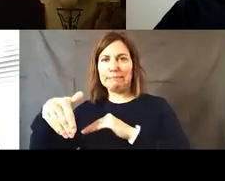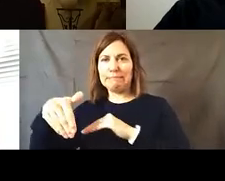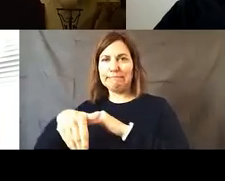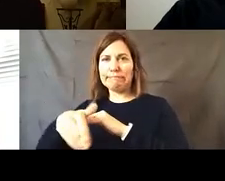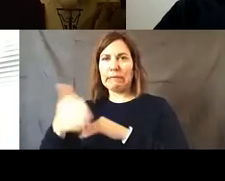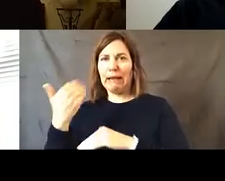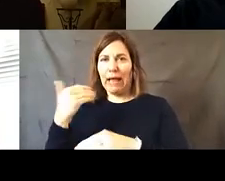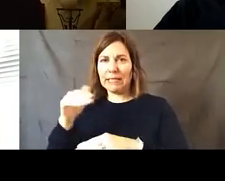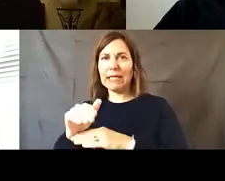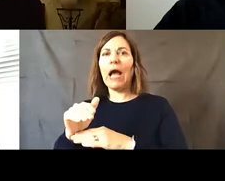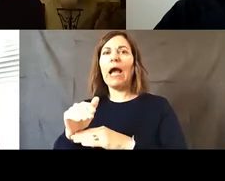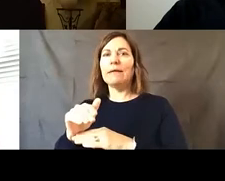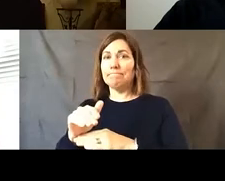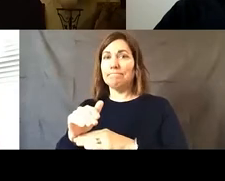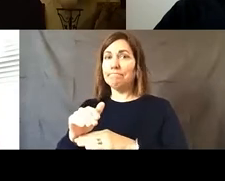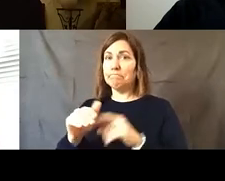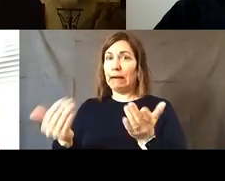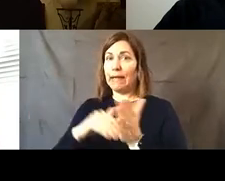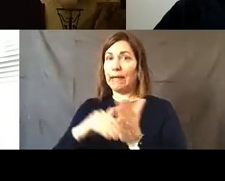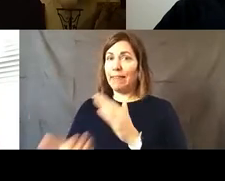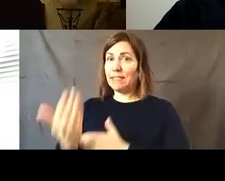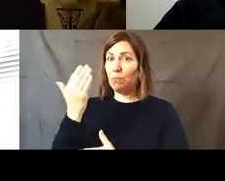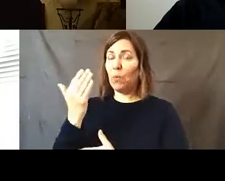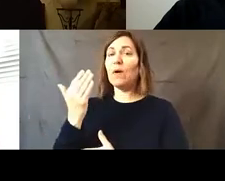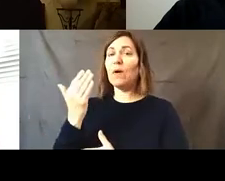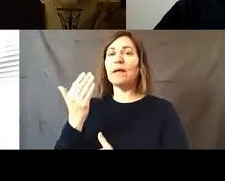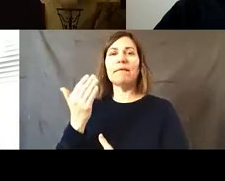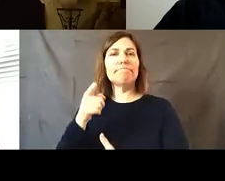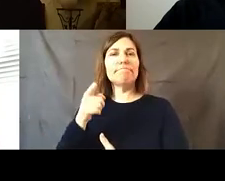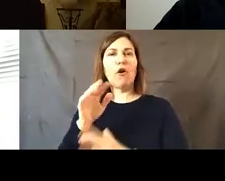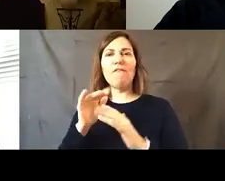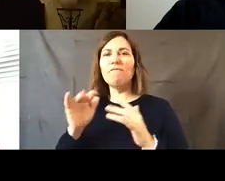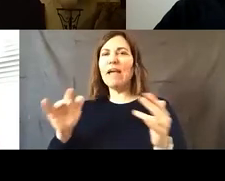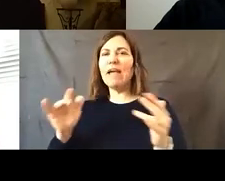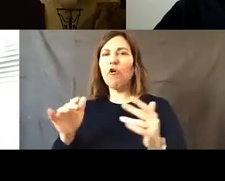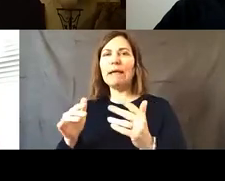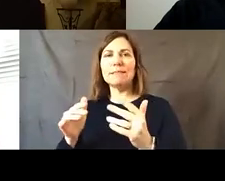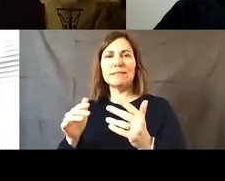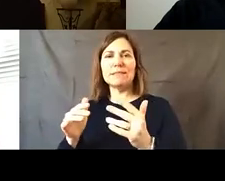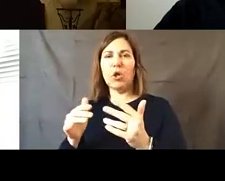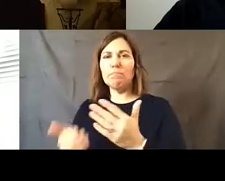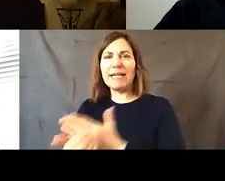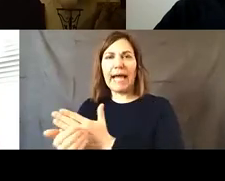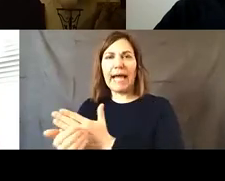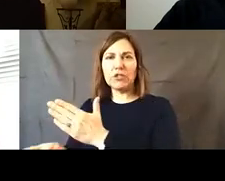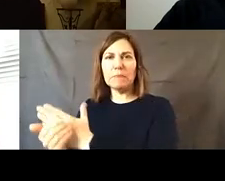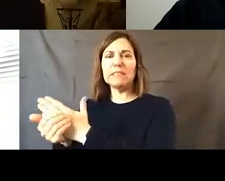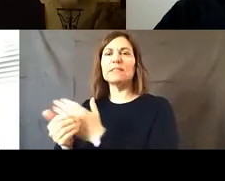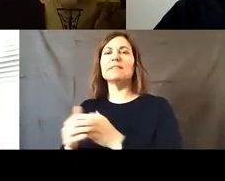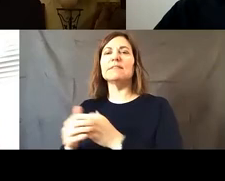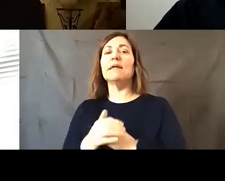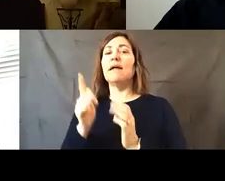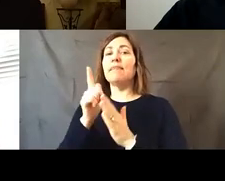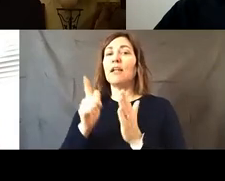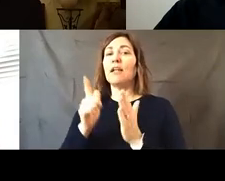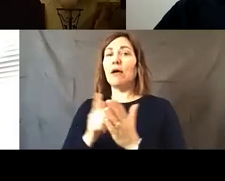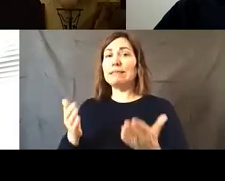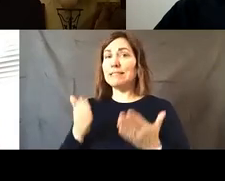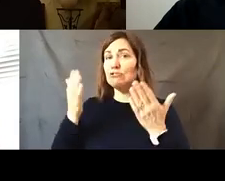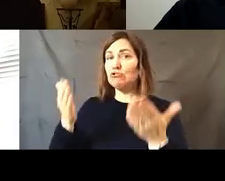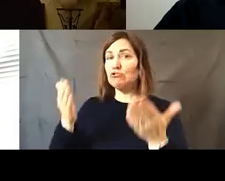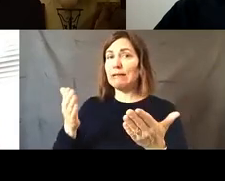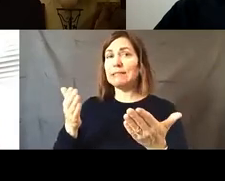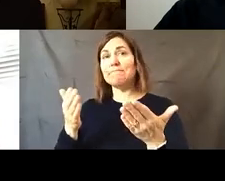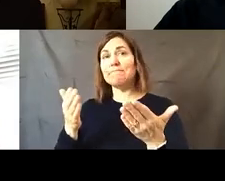once again, there are various attachments and laws suggesting basically technical